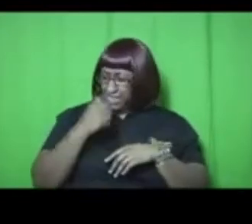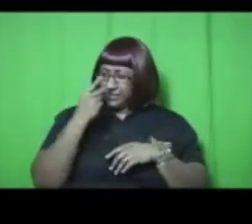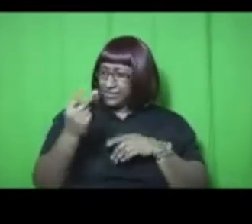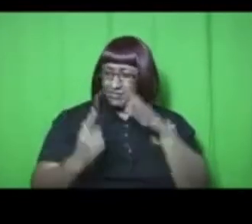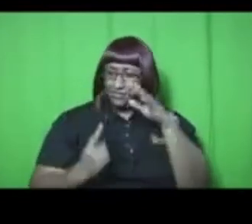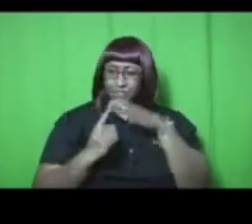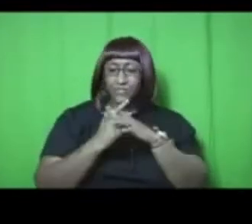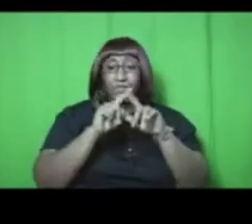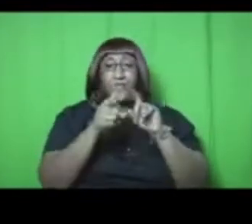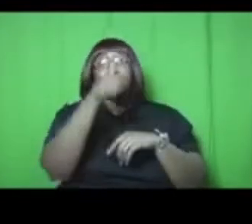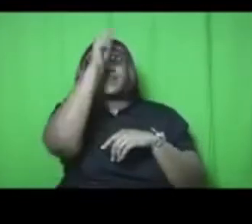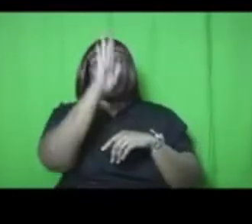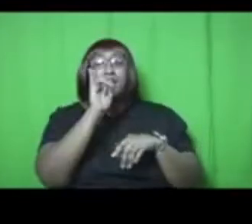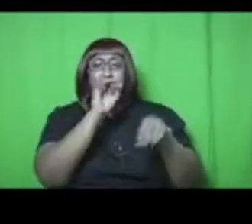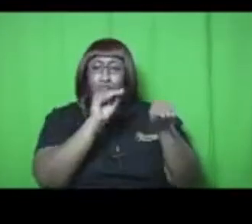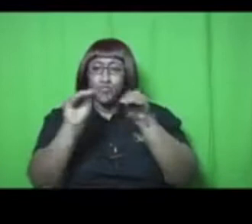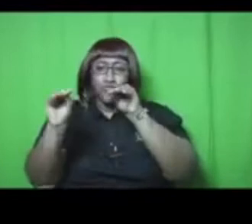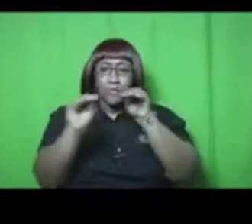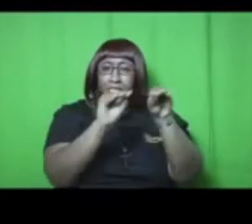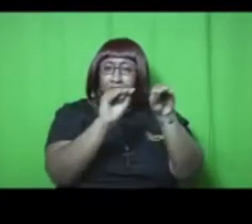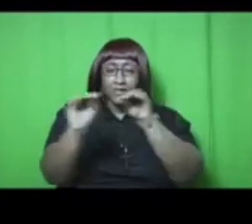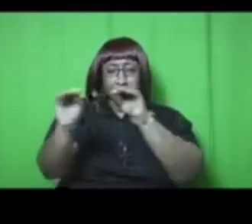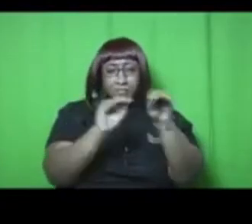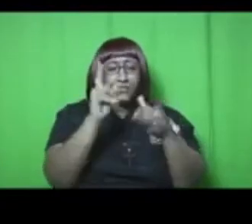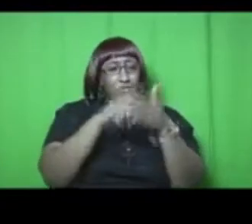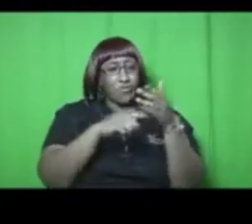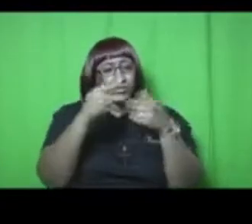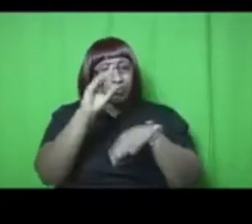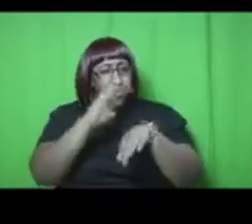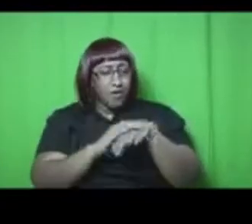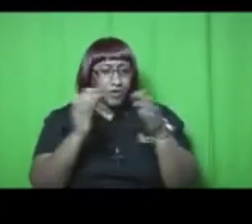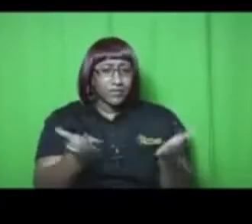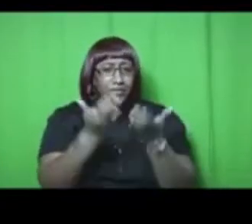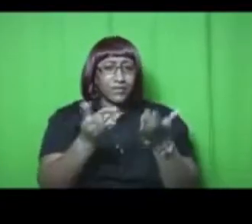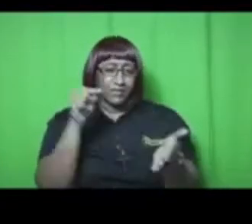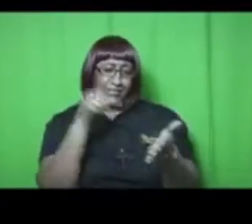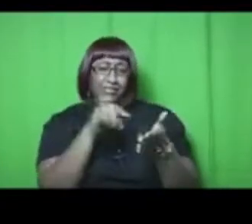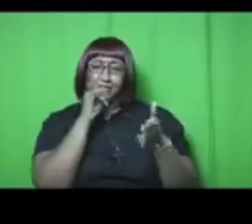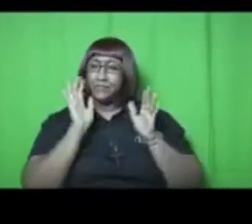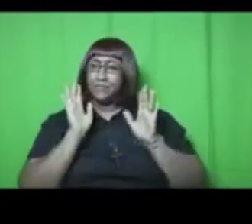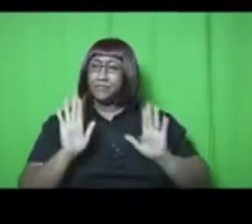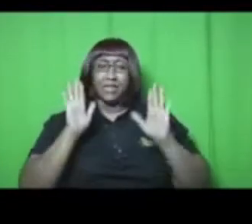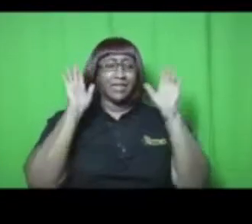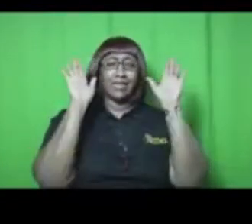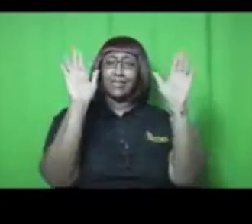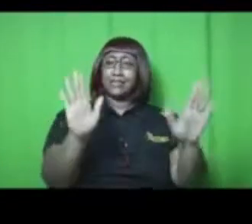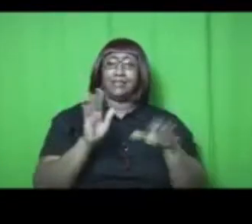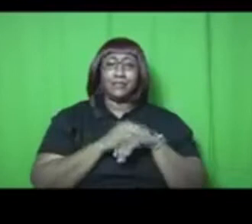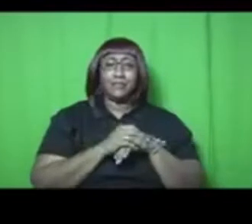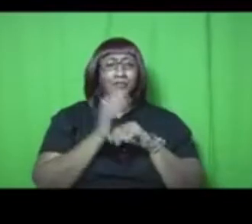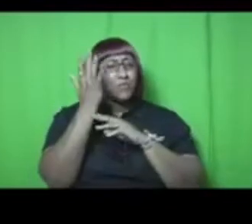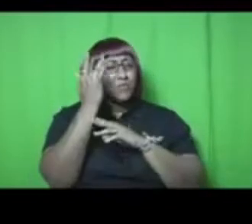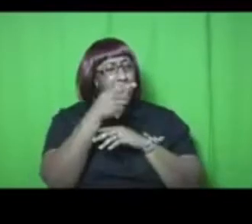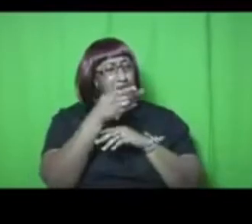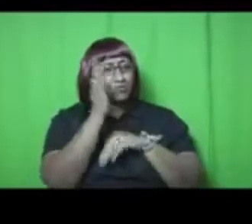it coming, but God is moving. God is moving. So he said, what's going on here? This is amazing. Why doesn't the